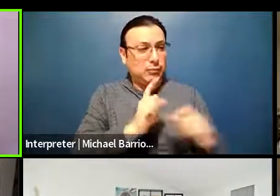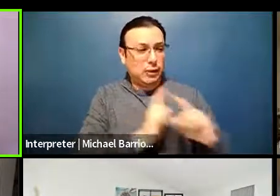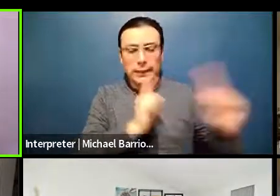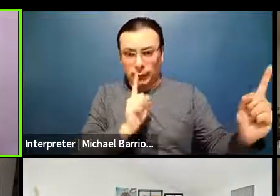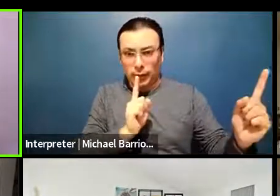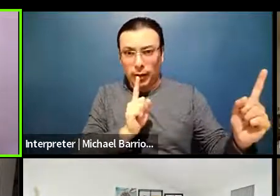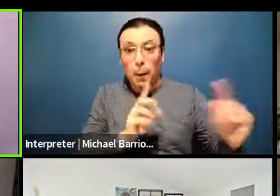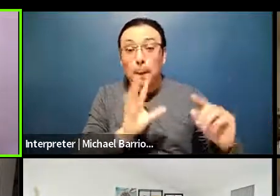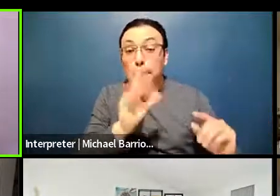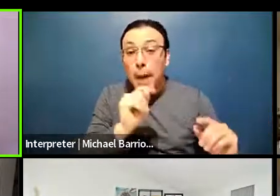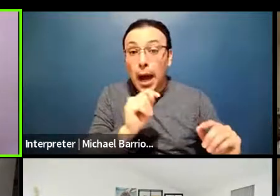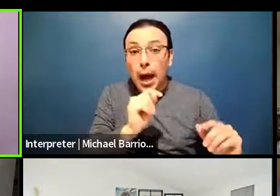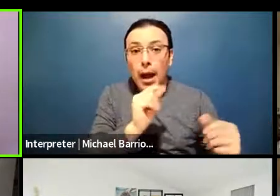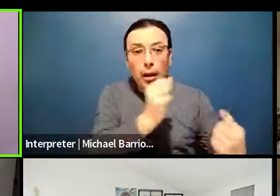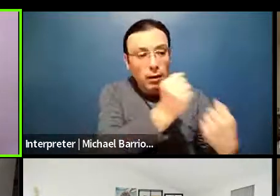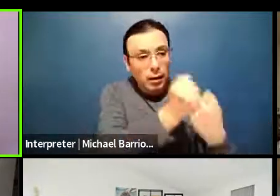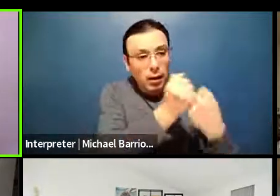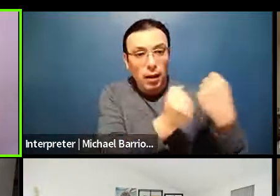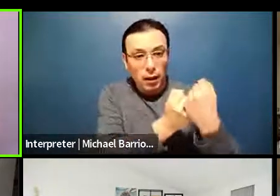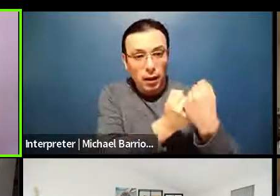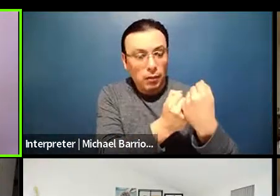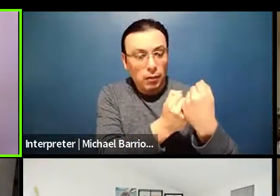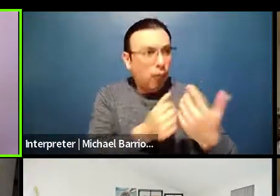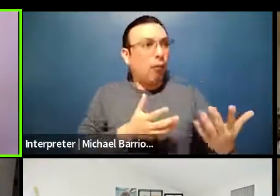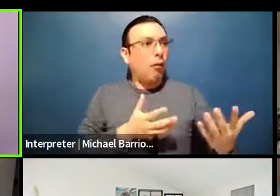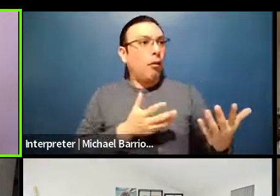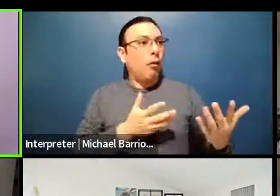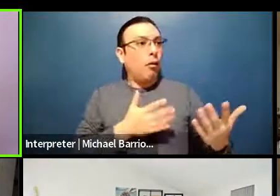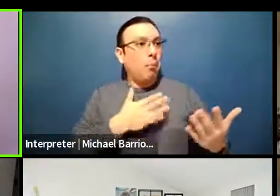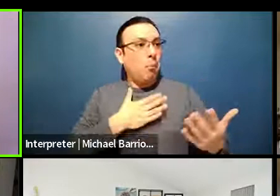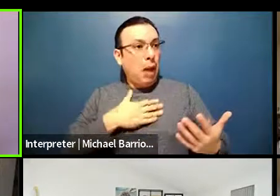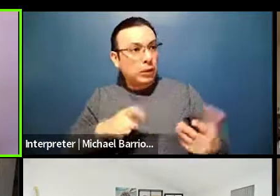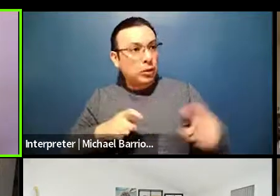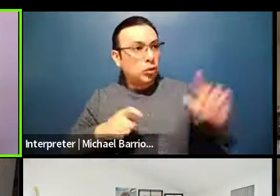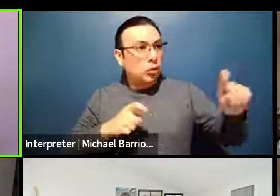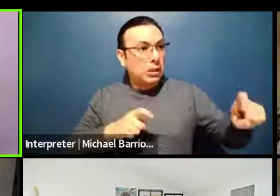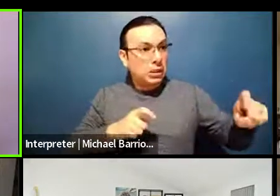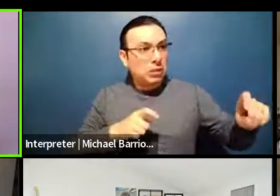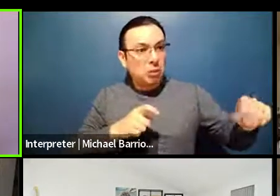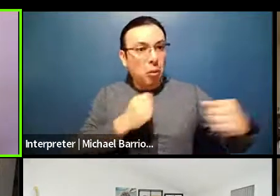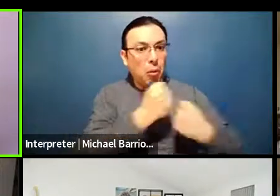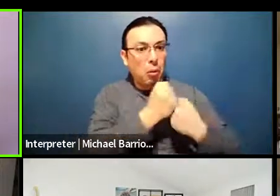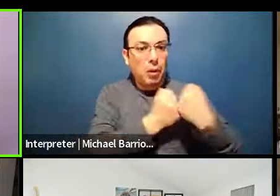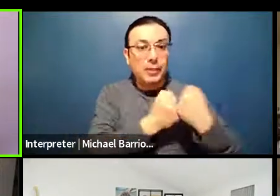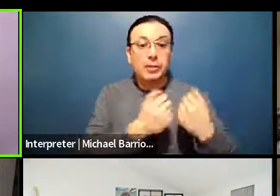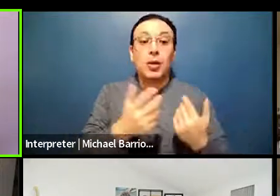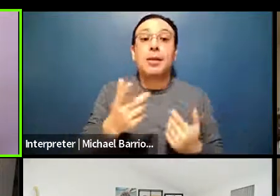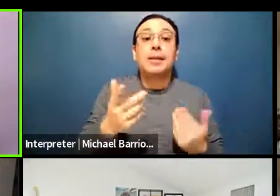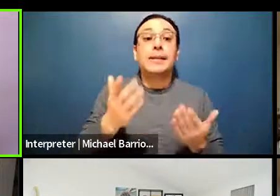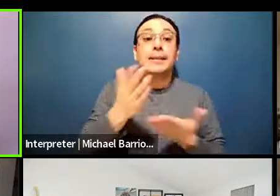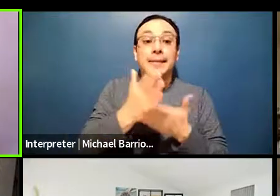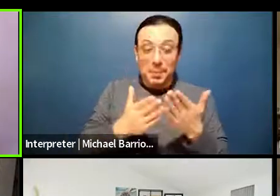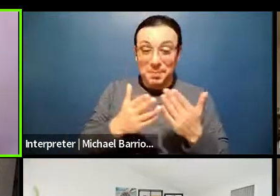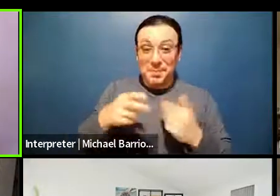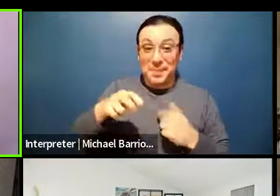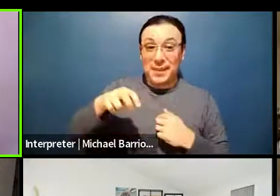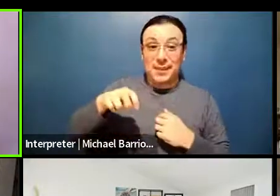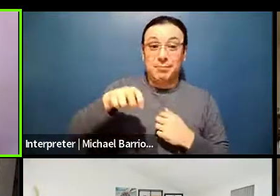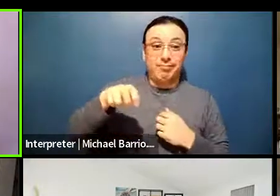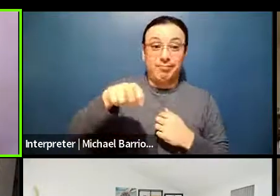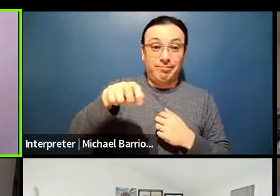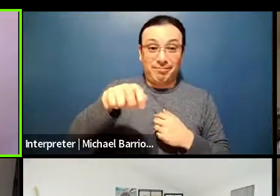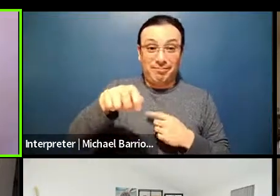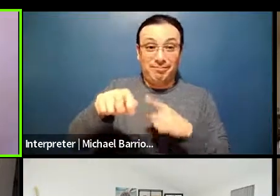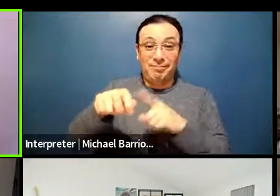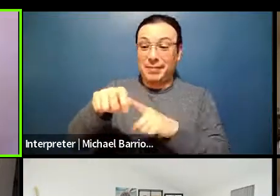that can be also like world life altering, you know, like fellow folks in power chairs who like, I can't walk long distances and they